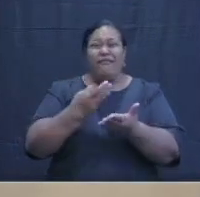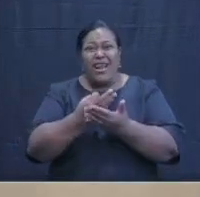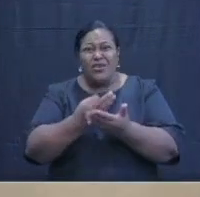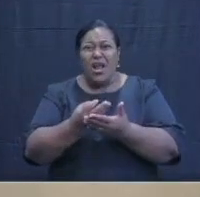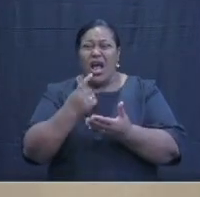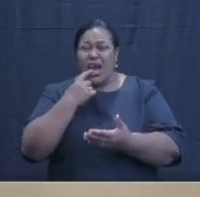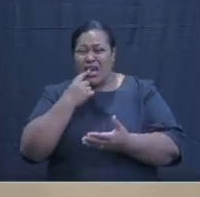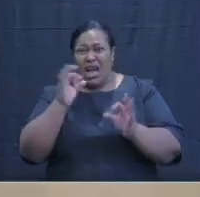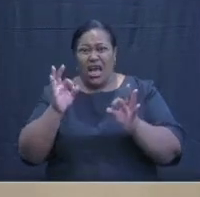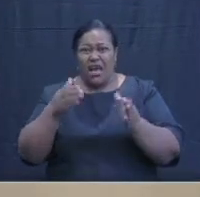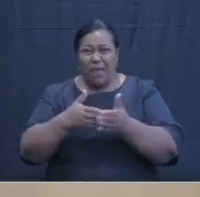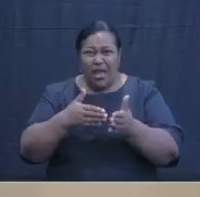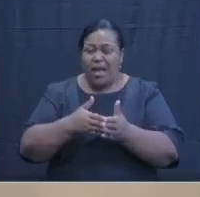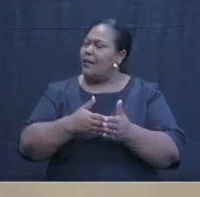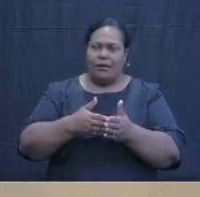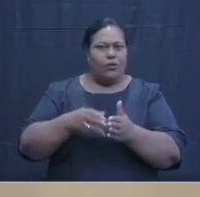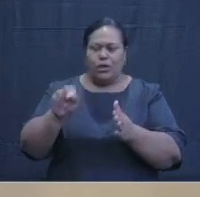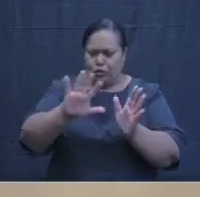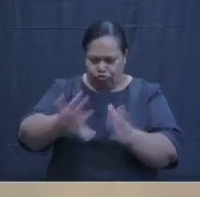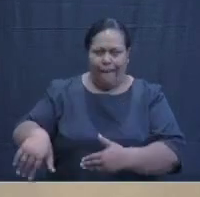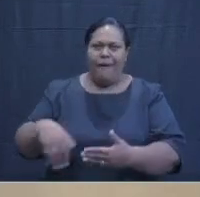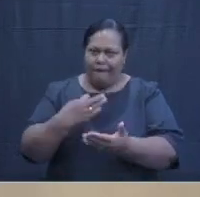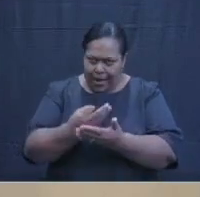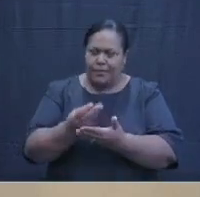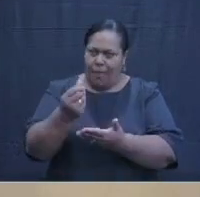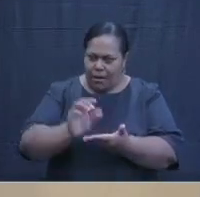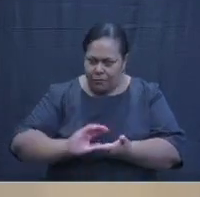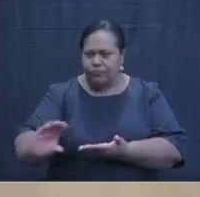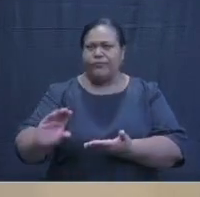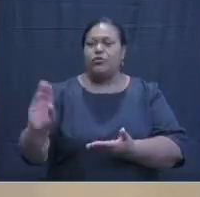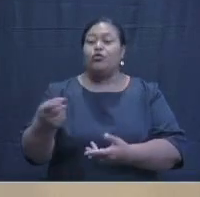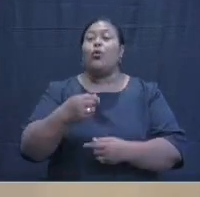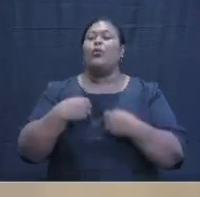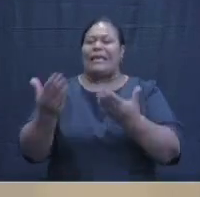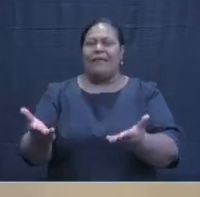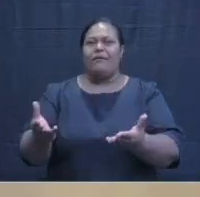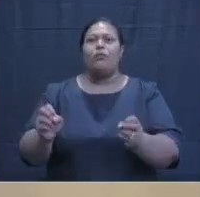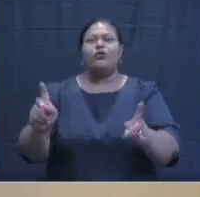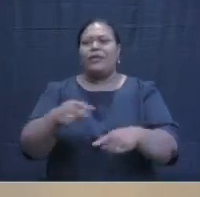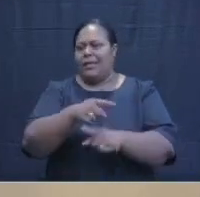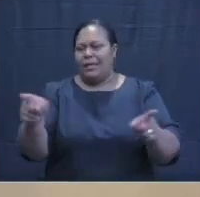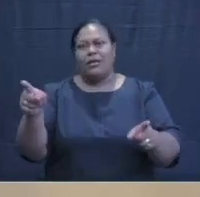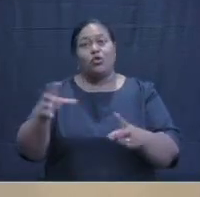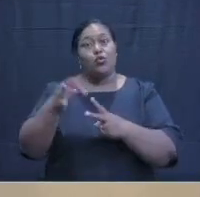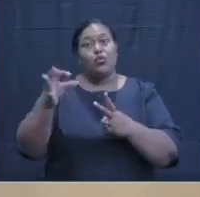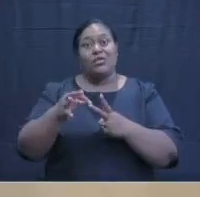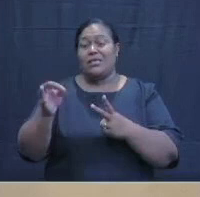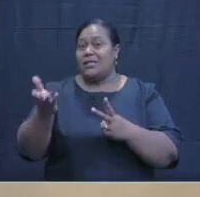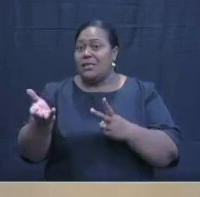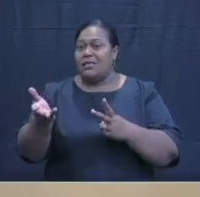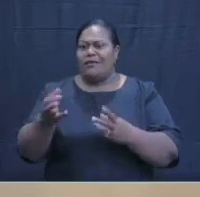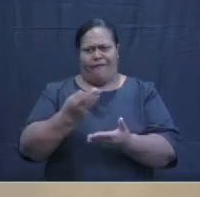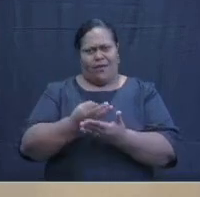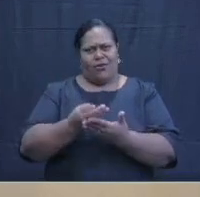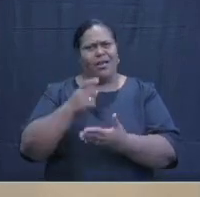that no one has to choose between their health and their financial security. Secondly,